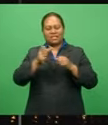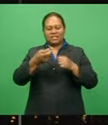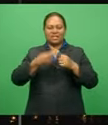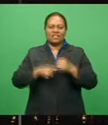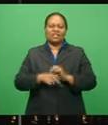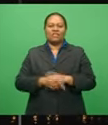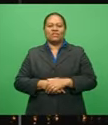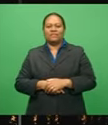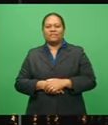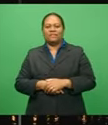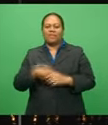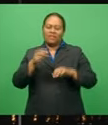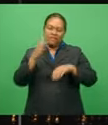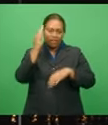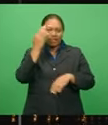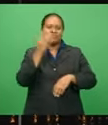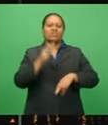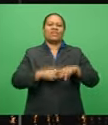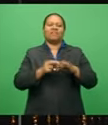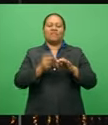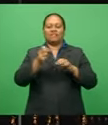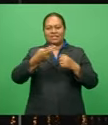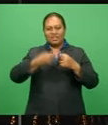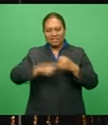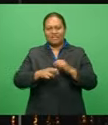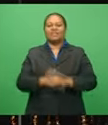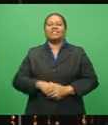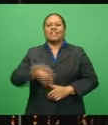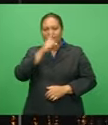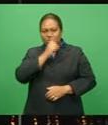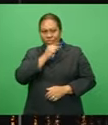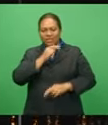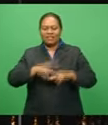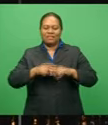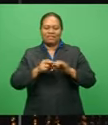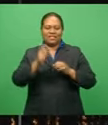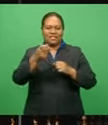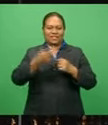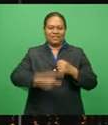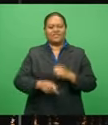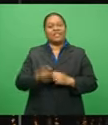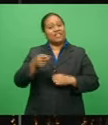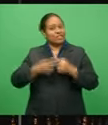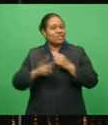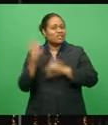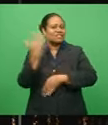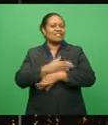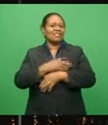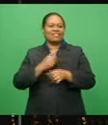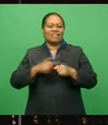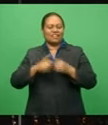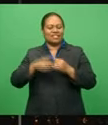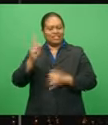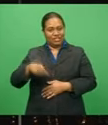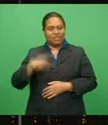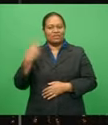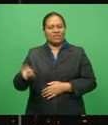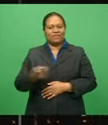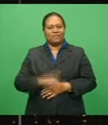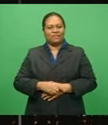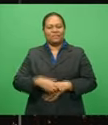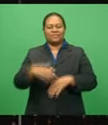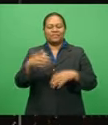fbcnews@fbc.com.fj, via Facebook page FBC News and our Twitter page at FBC_news. That's your news for tonight. Until